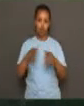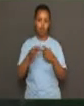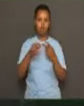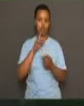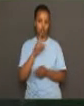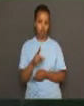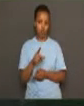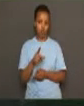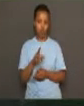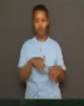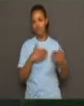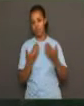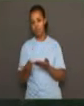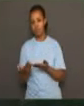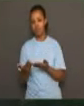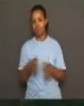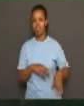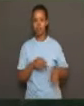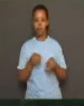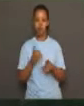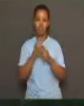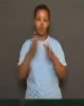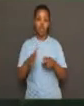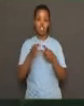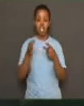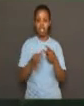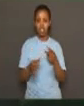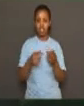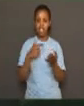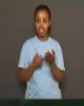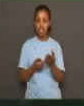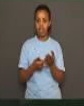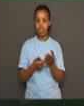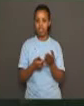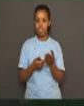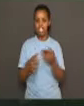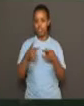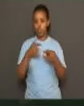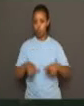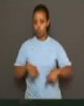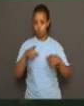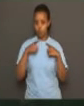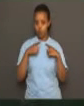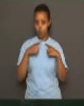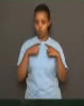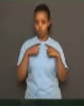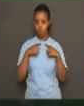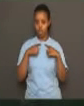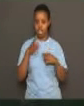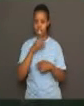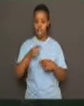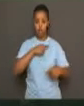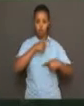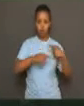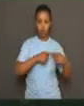Welcome back, students. Natural selection enables the surviving species to pass on their